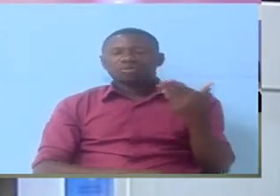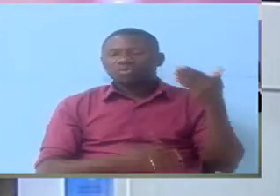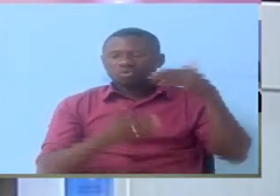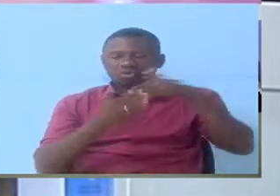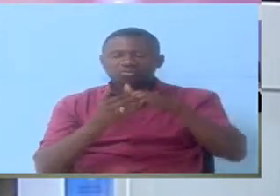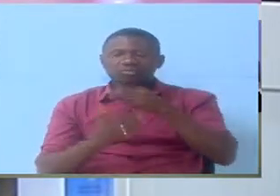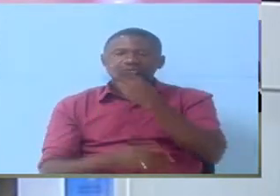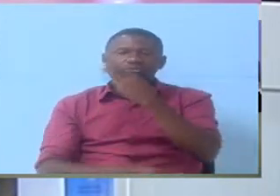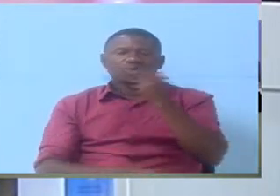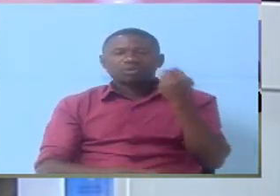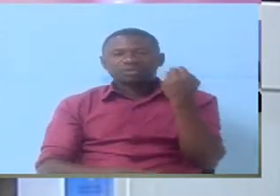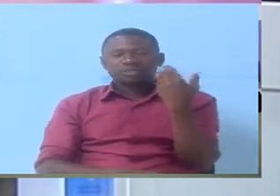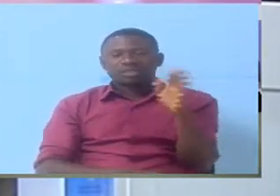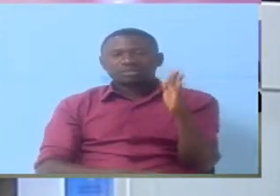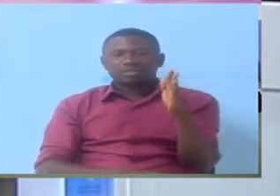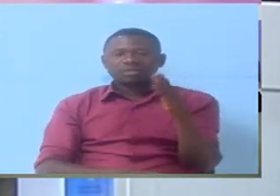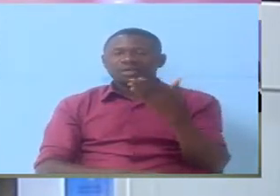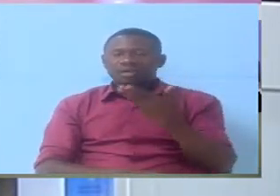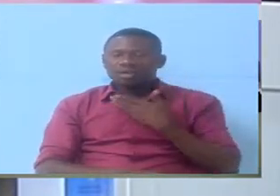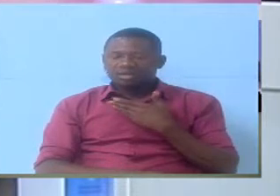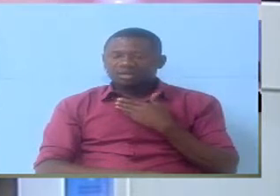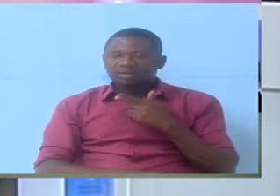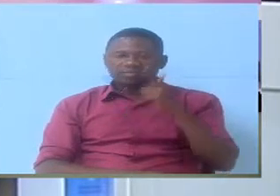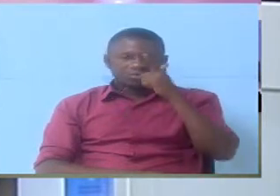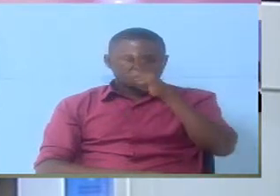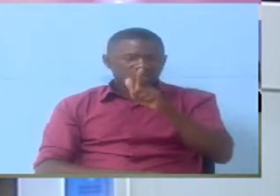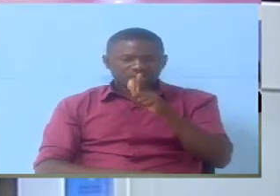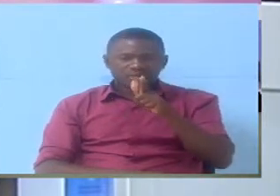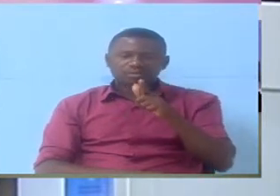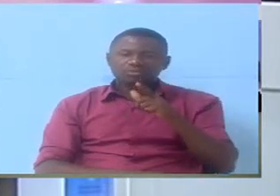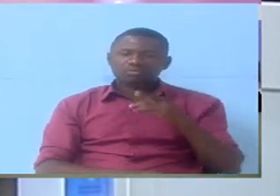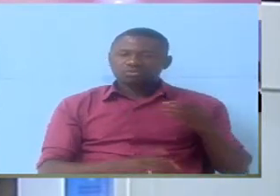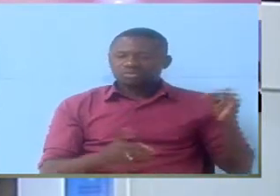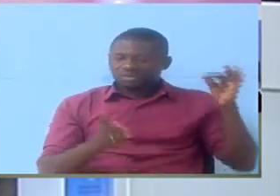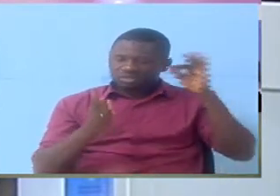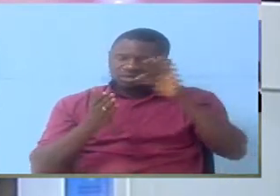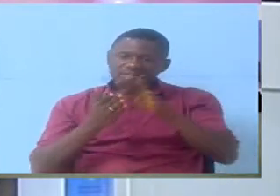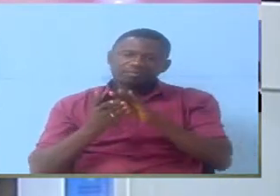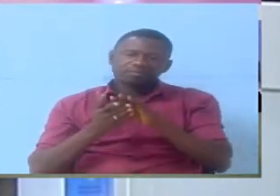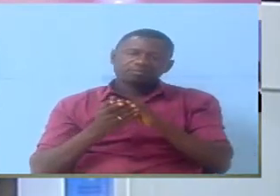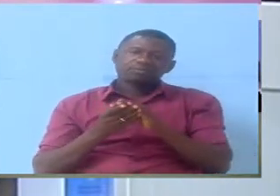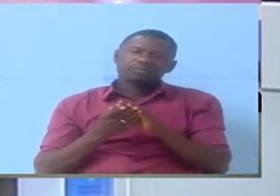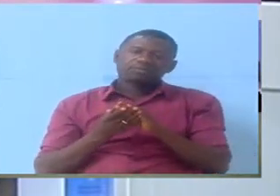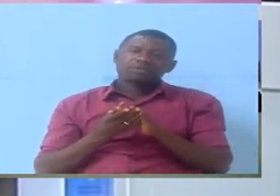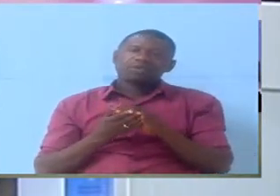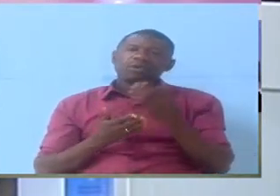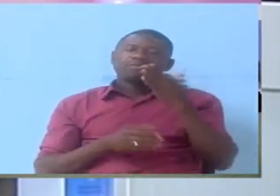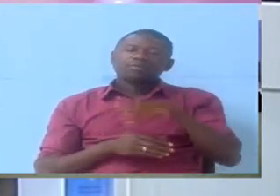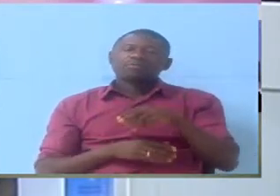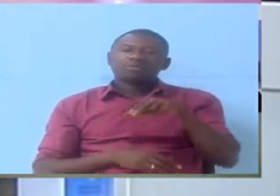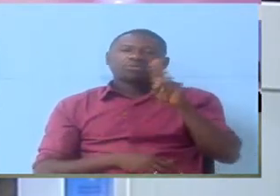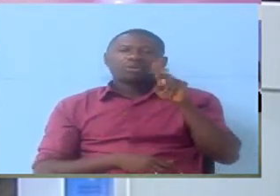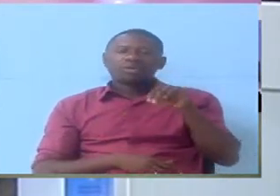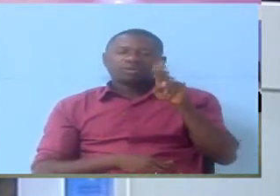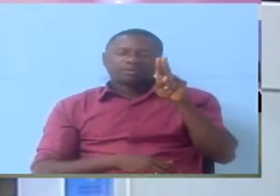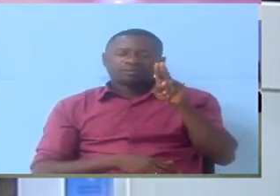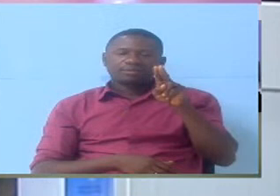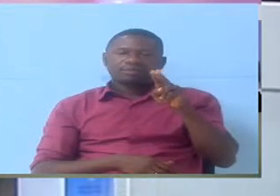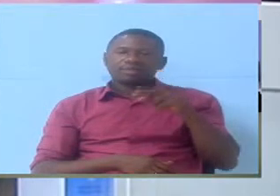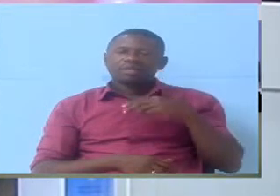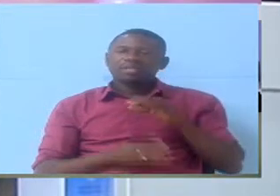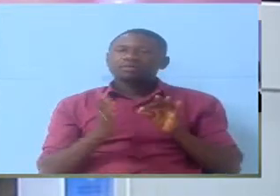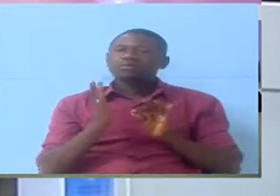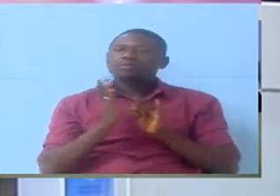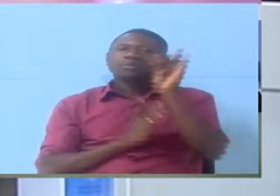2009. 2010. Or 2010. I had an offer. Nata silado fanansoto bunda do yeleta. From the UN. Abo UN. A